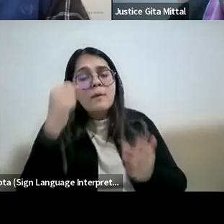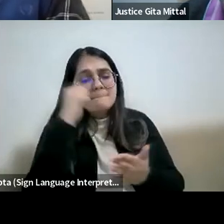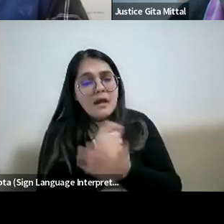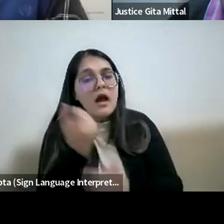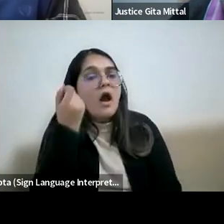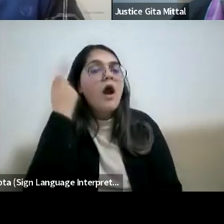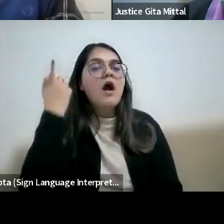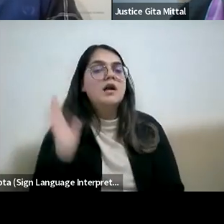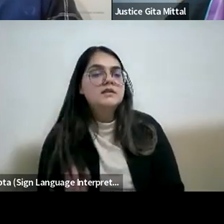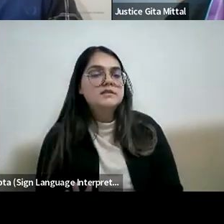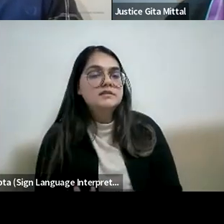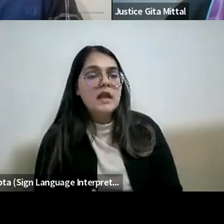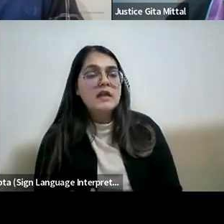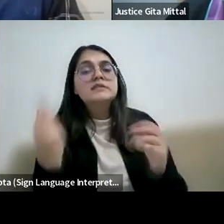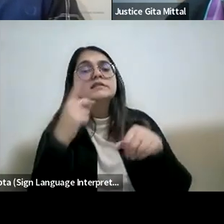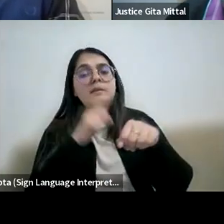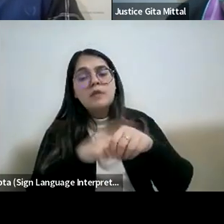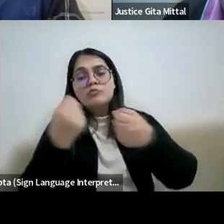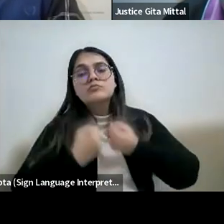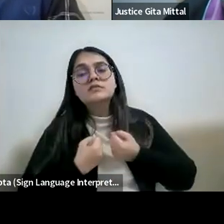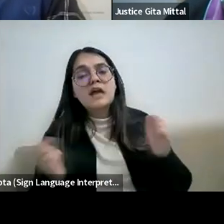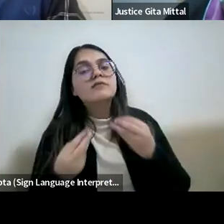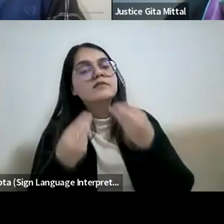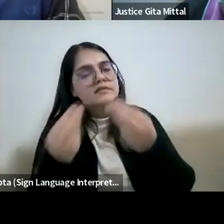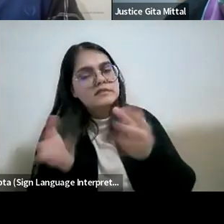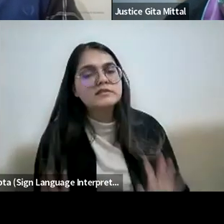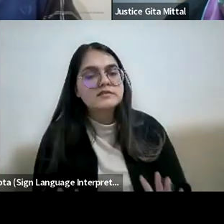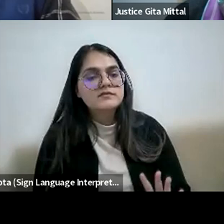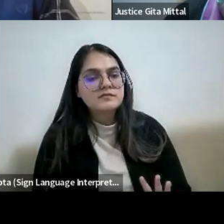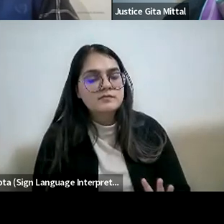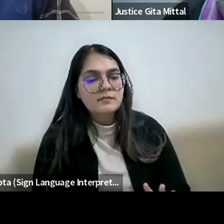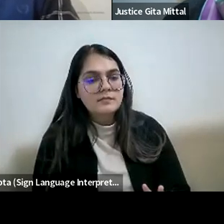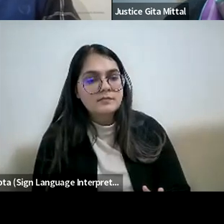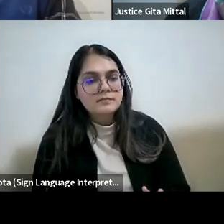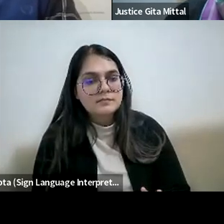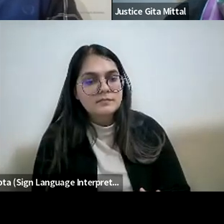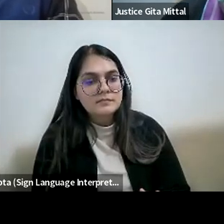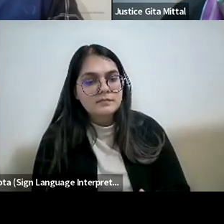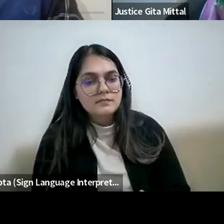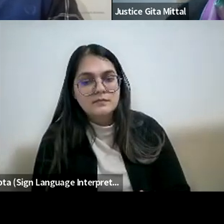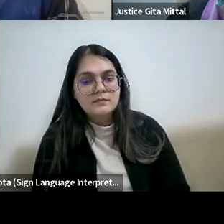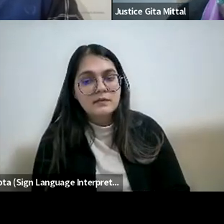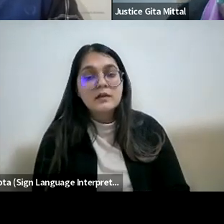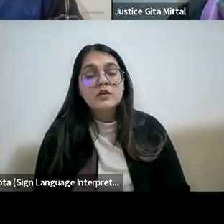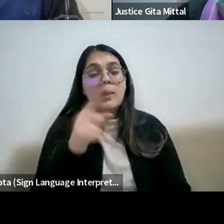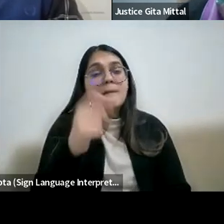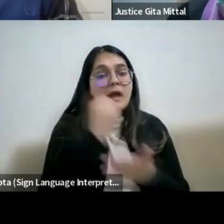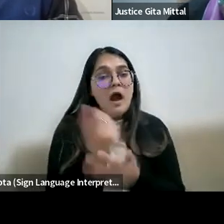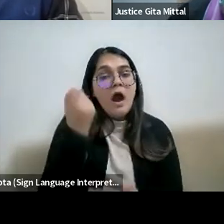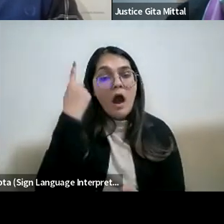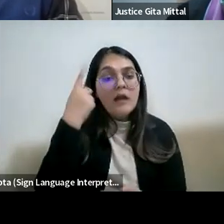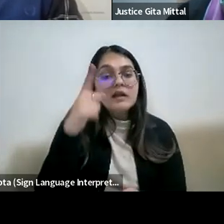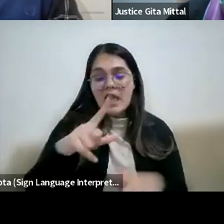required to make a sacrifice by the building bylaw. Where does this sacrifice come from? It flows directly from the right to